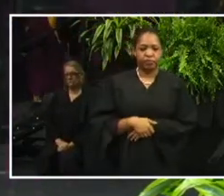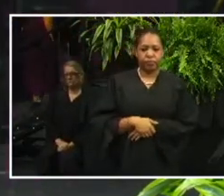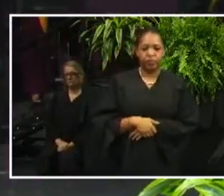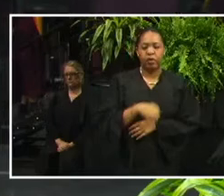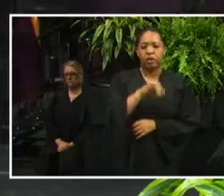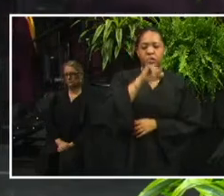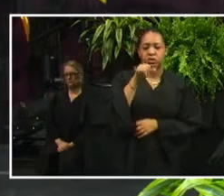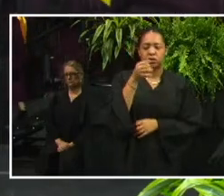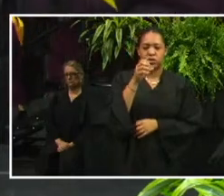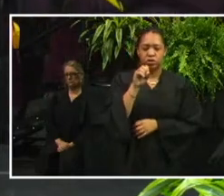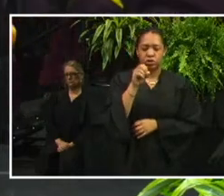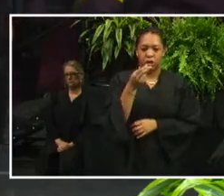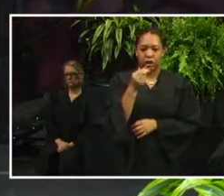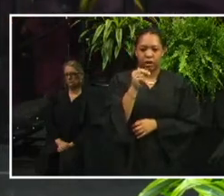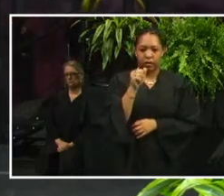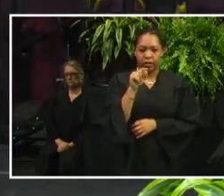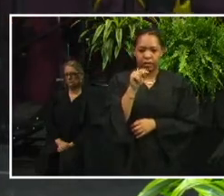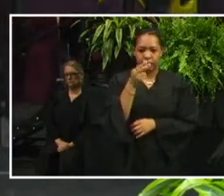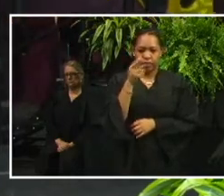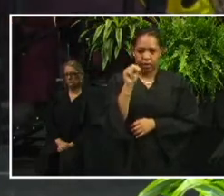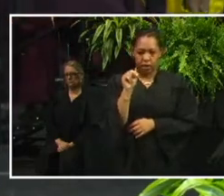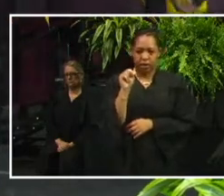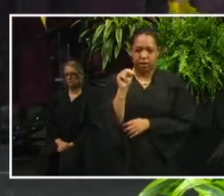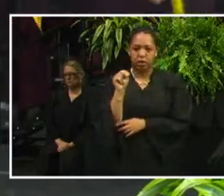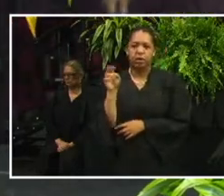Jonathan Edward Blaylock.